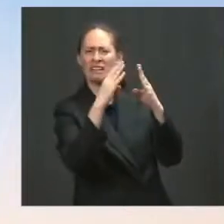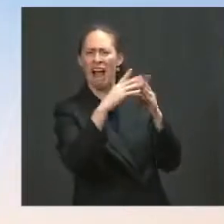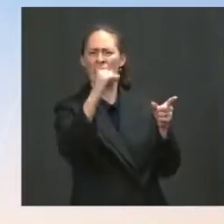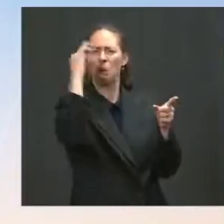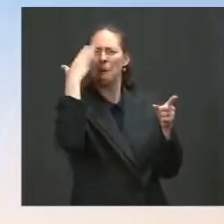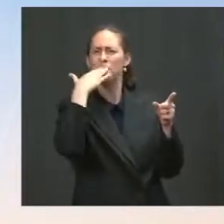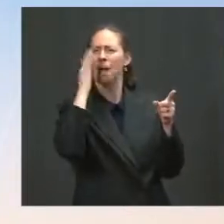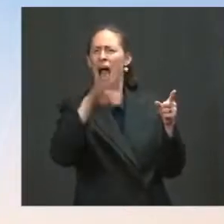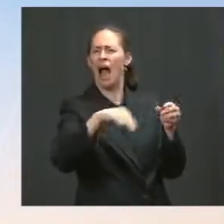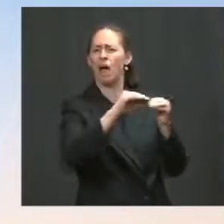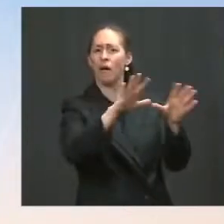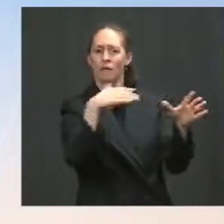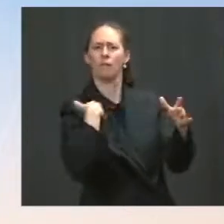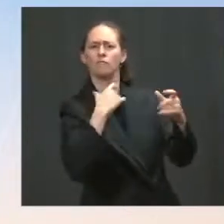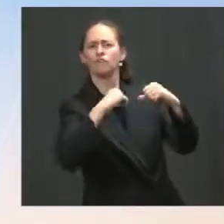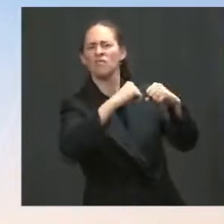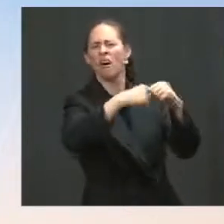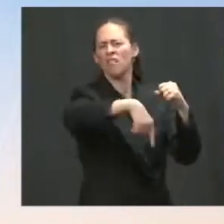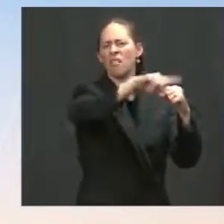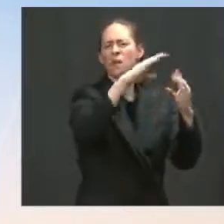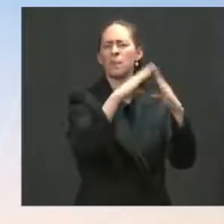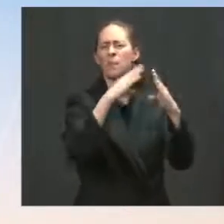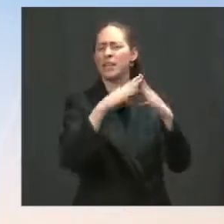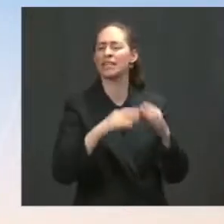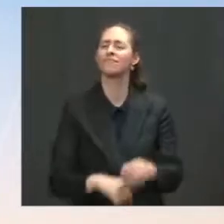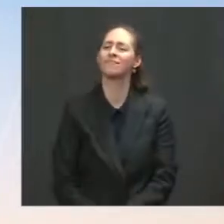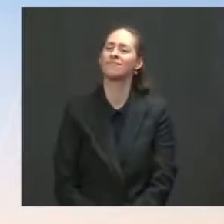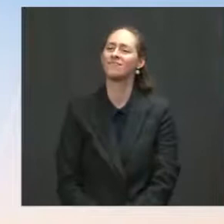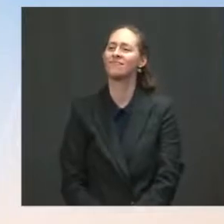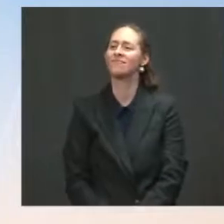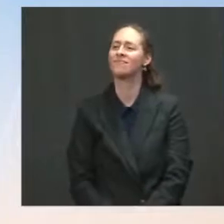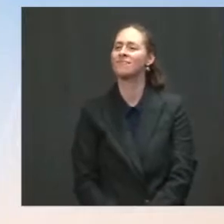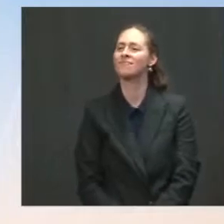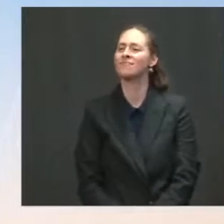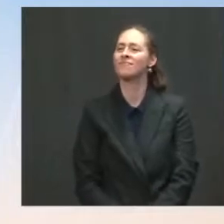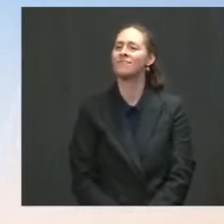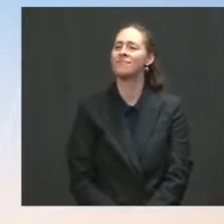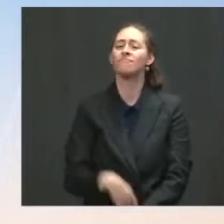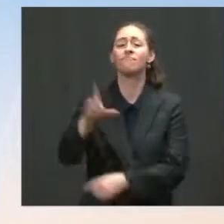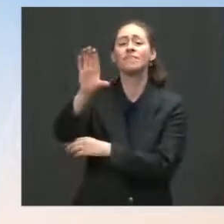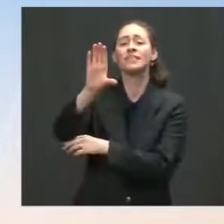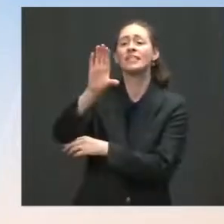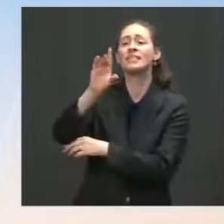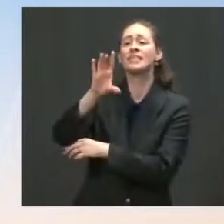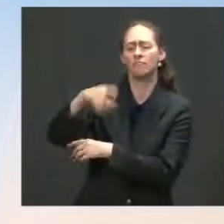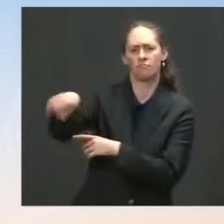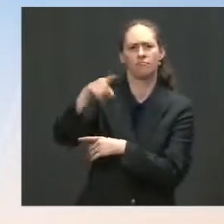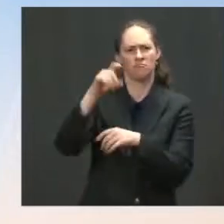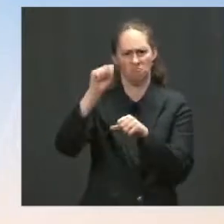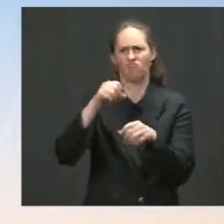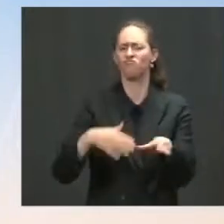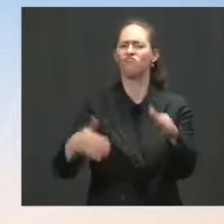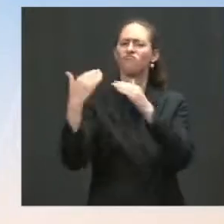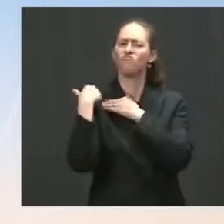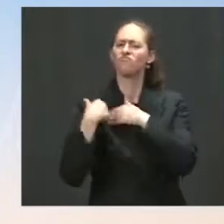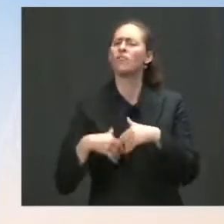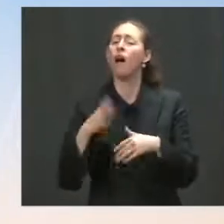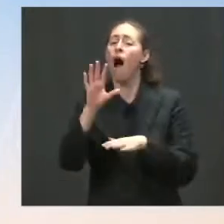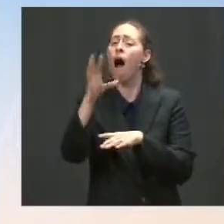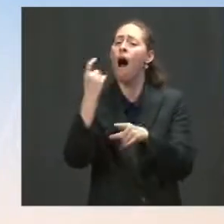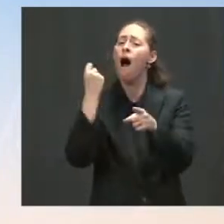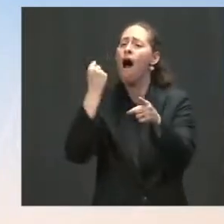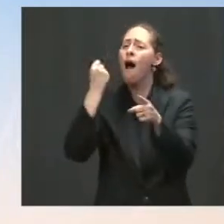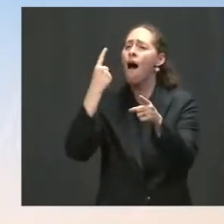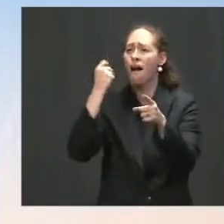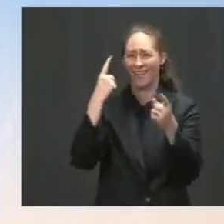ultimately decided to adopt it. I would also note that the conditions have changed. The rise of the Delta variant, especially in communities where there are